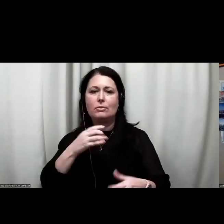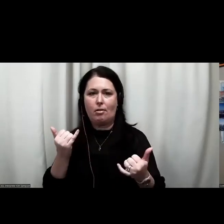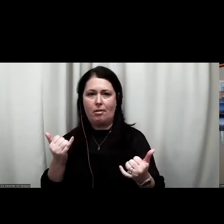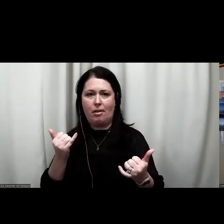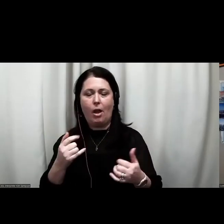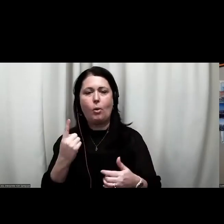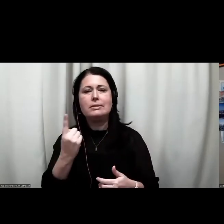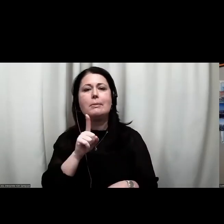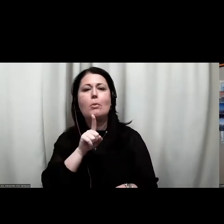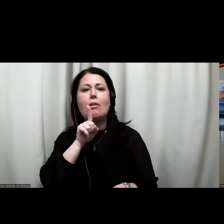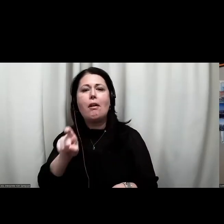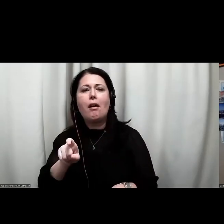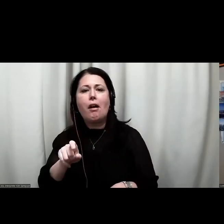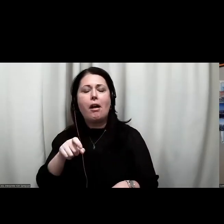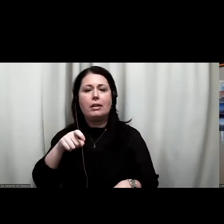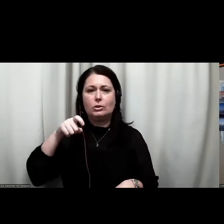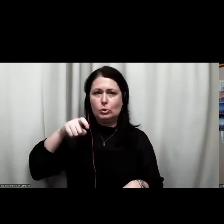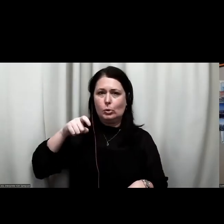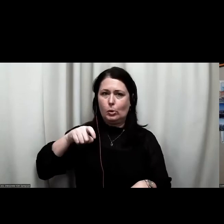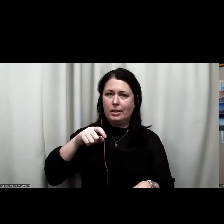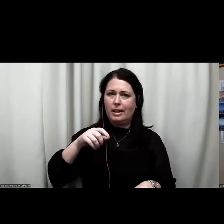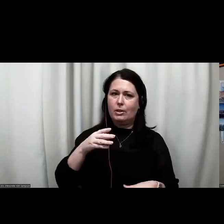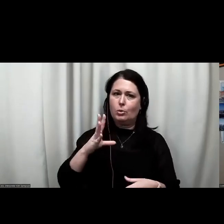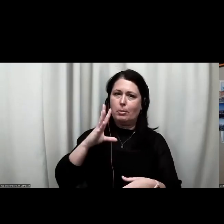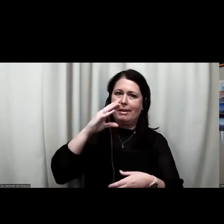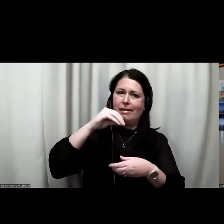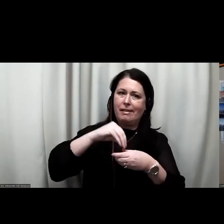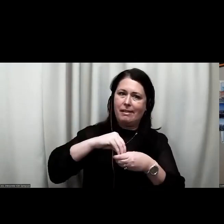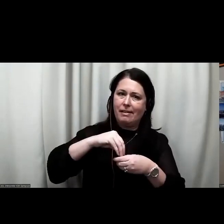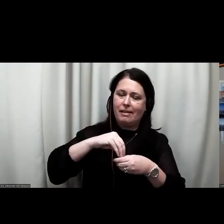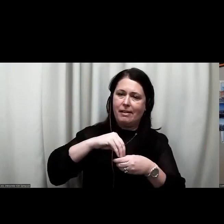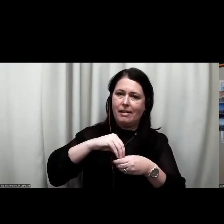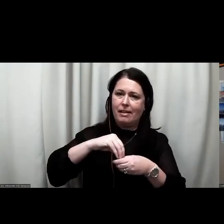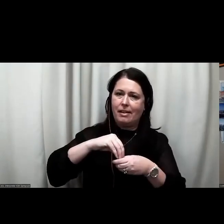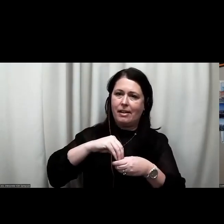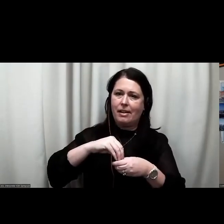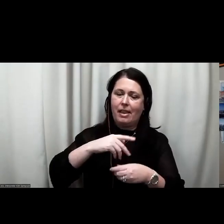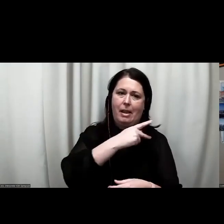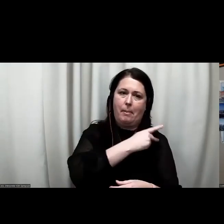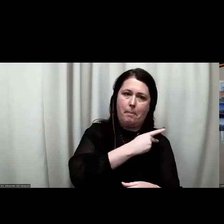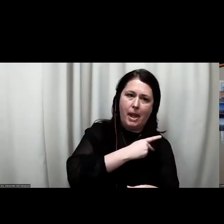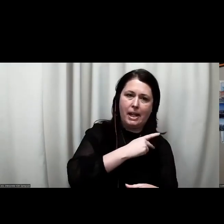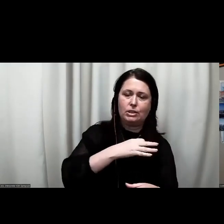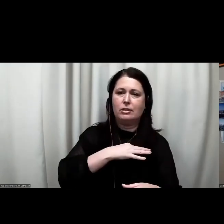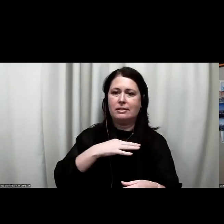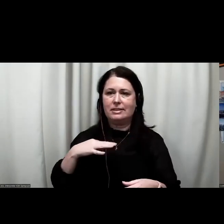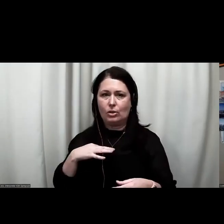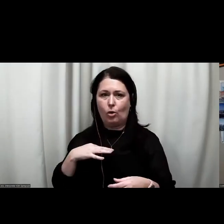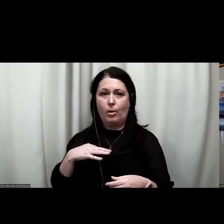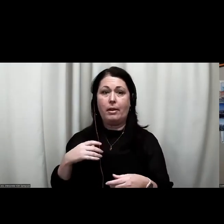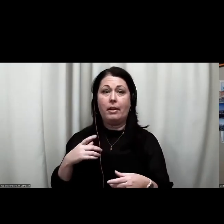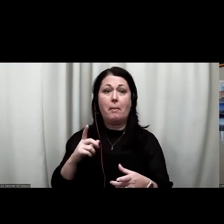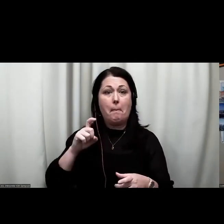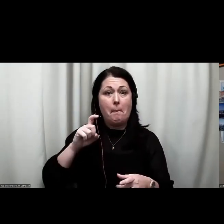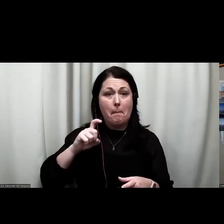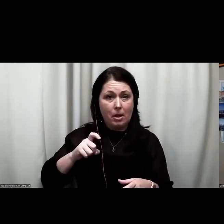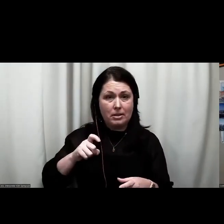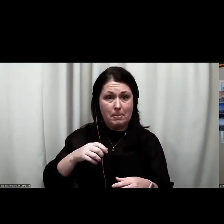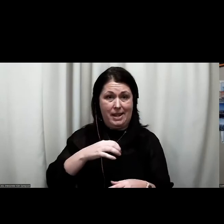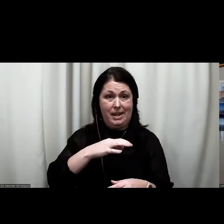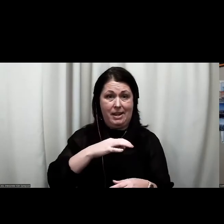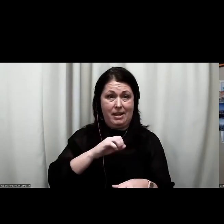Someone had asked if you need to be a Mass General Brigham patient or employee to join all of those great support groups that you